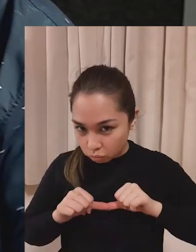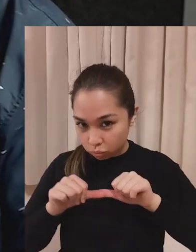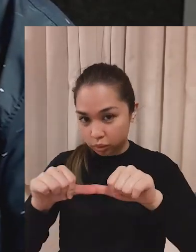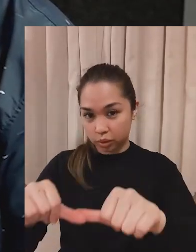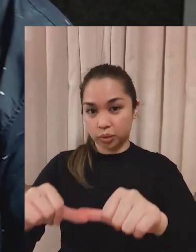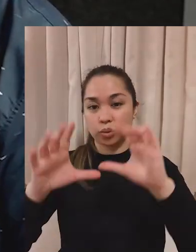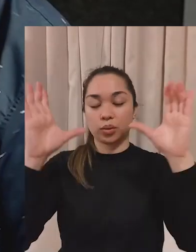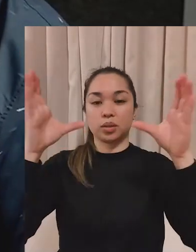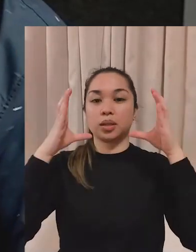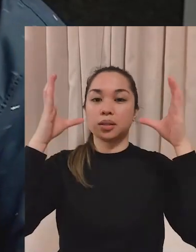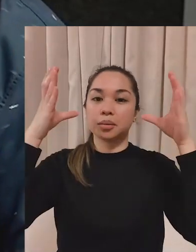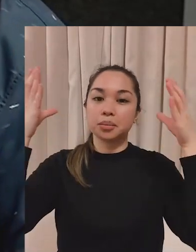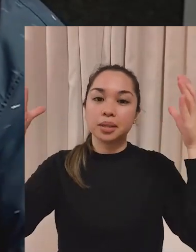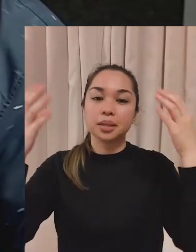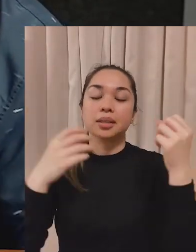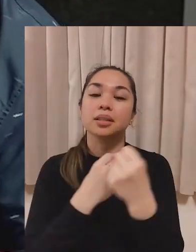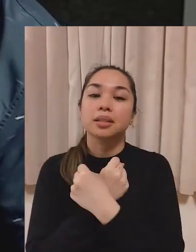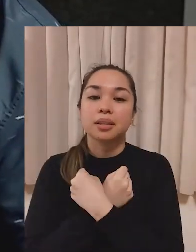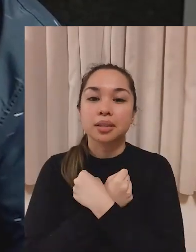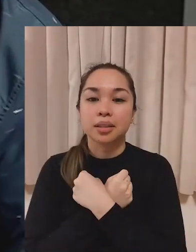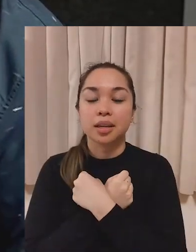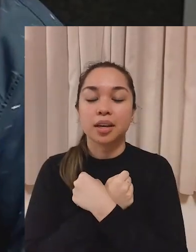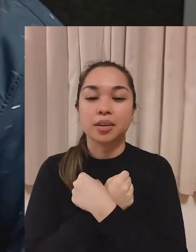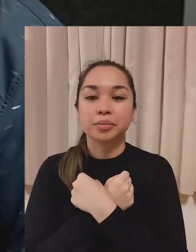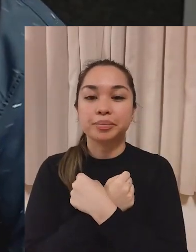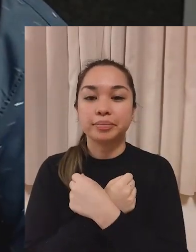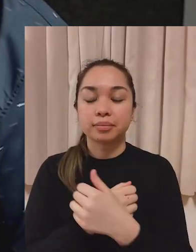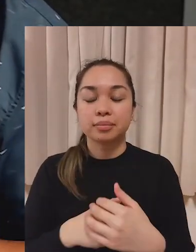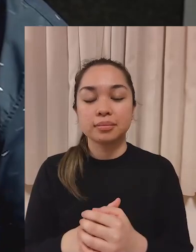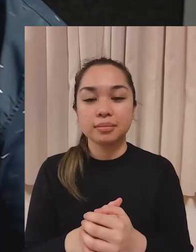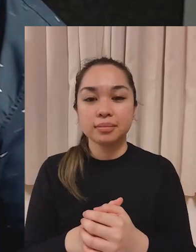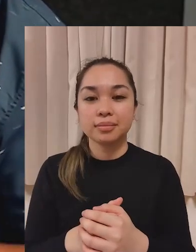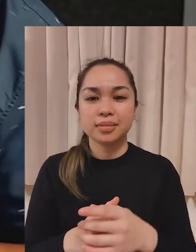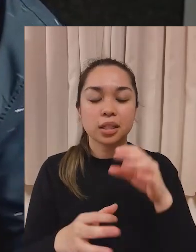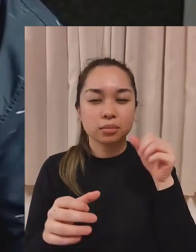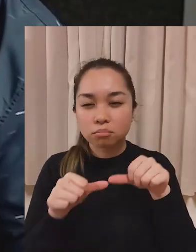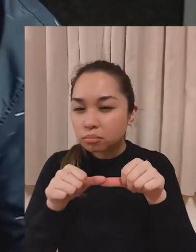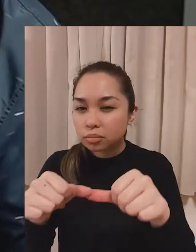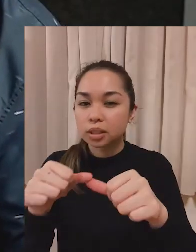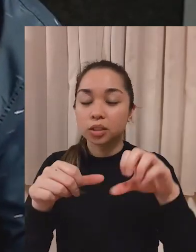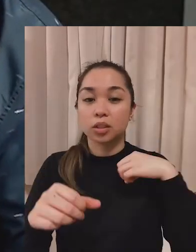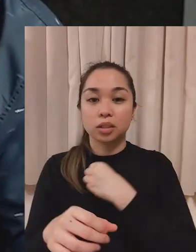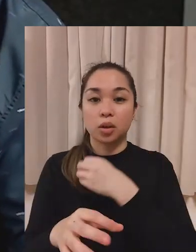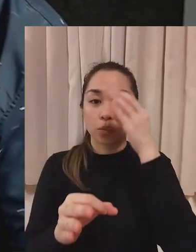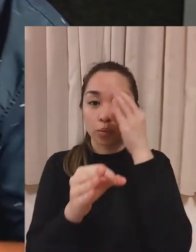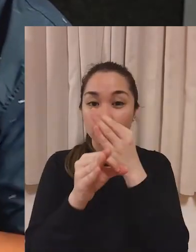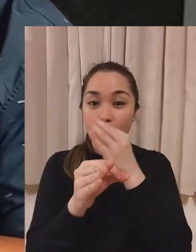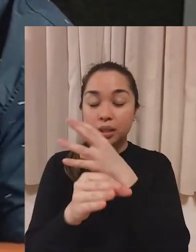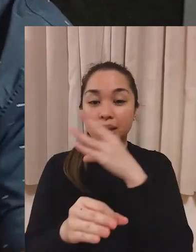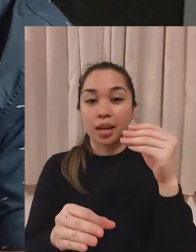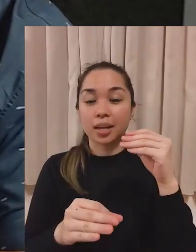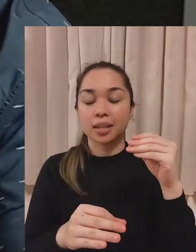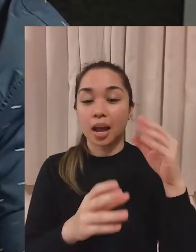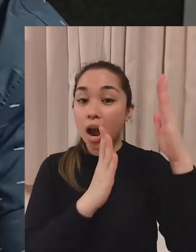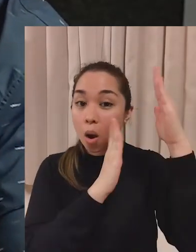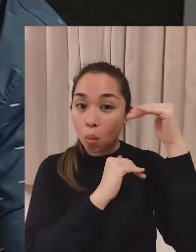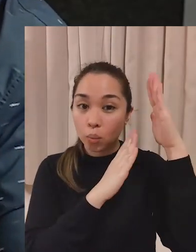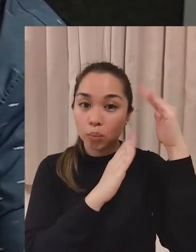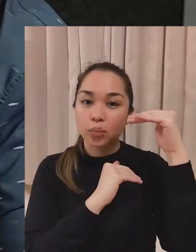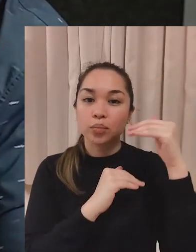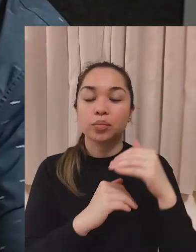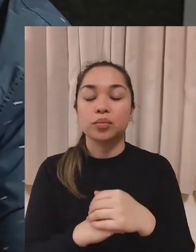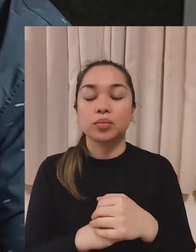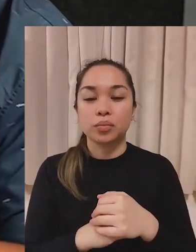celebrate this love that stirs our faith and puts our hope in what will be ahead of